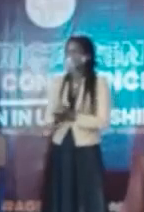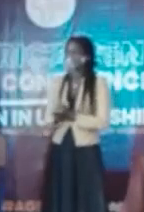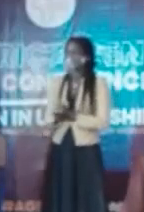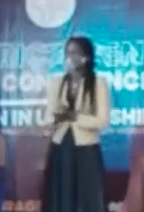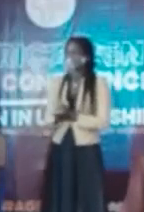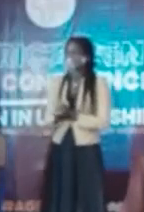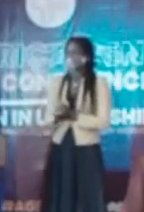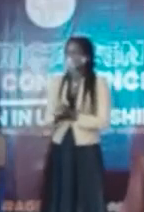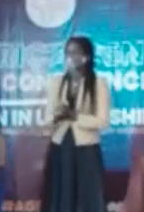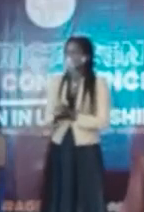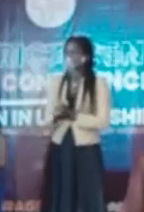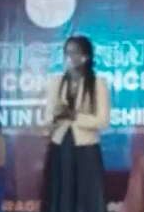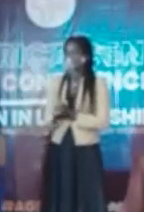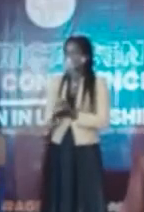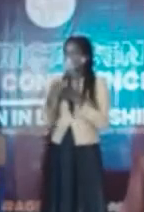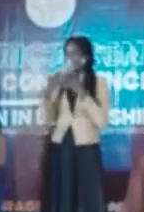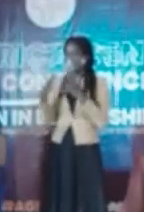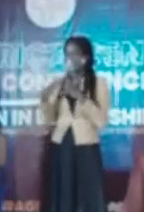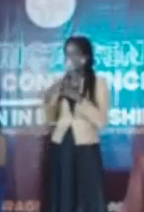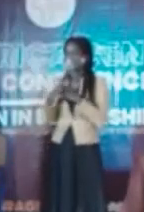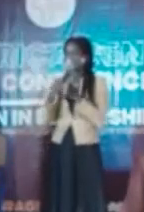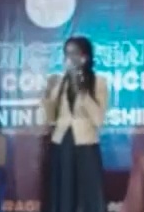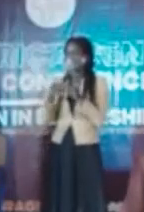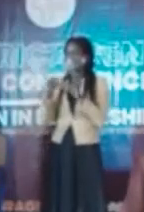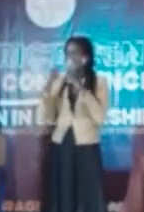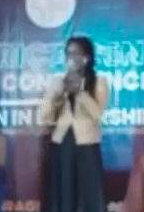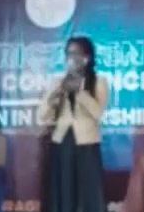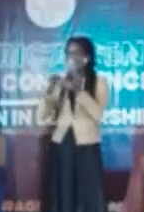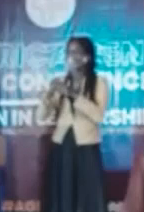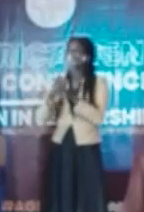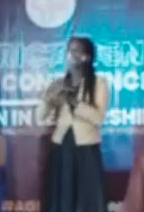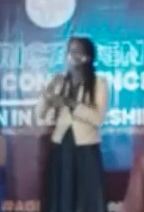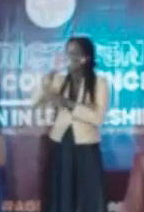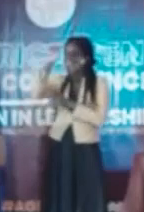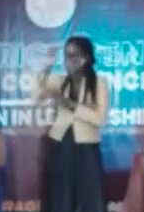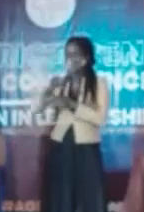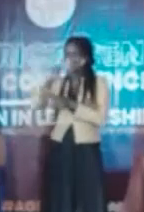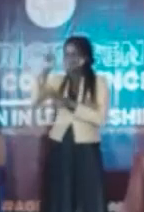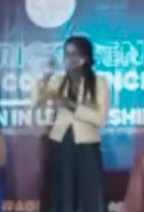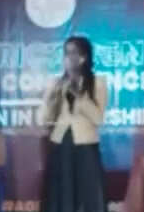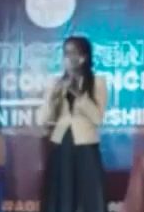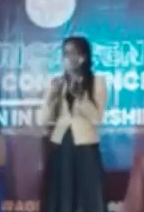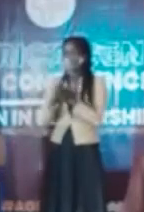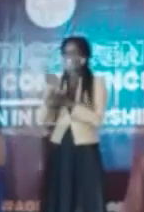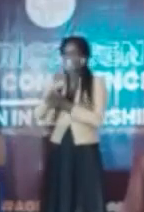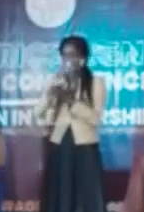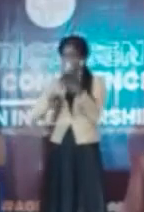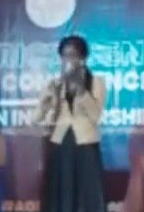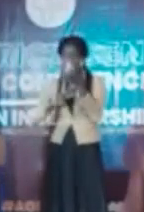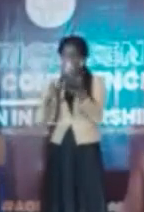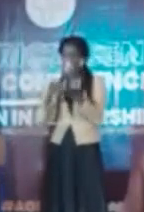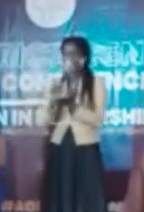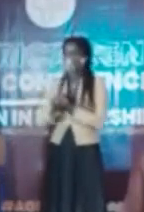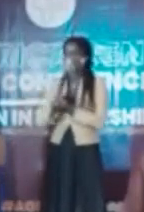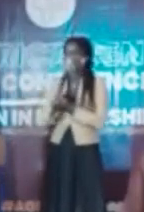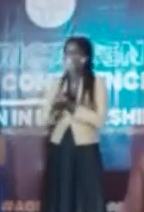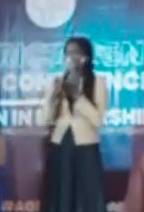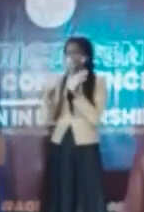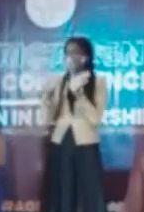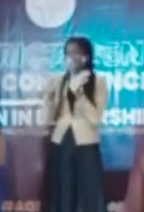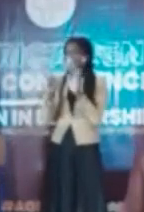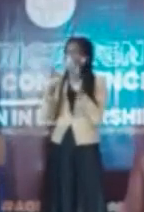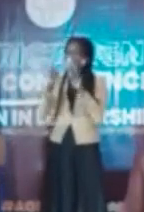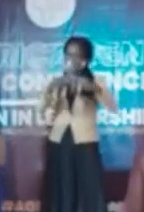much. I want to go back to the questions that came from the audience. And I want to leave it open to